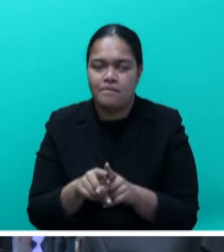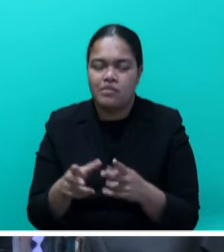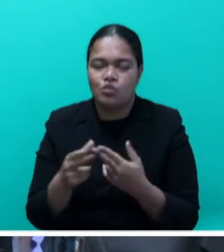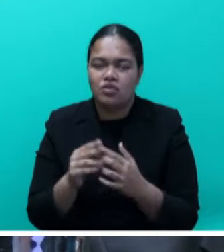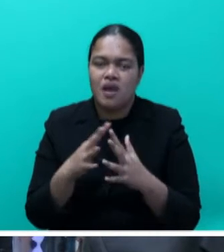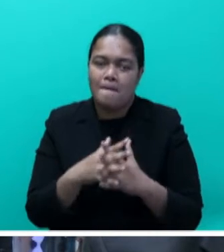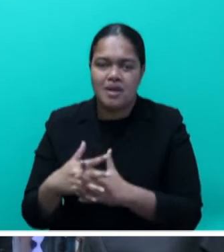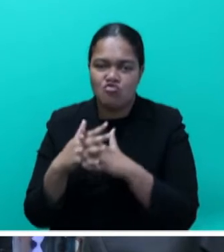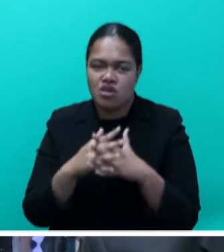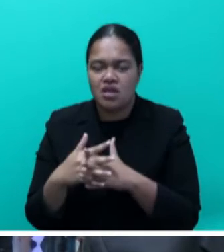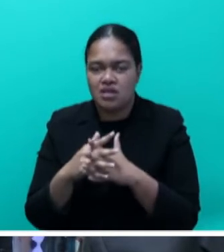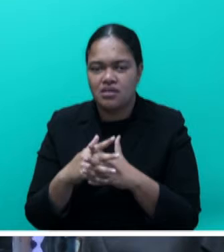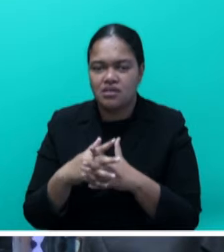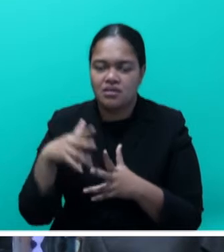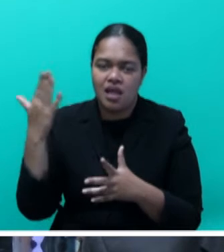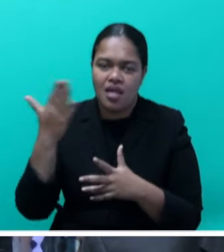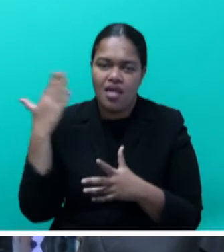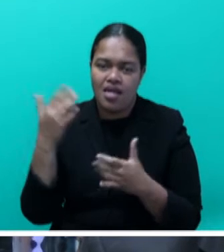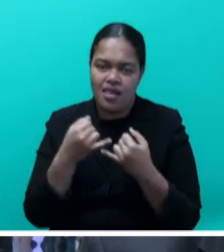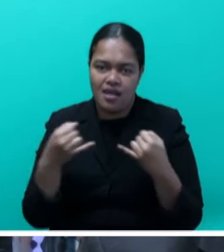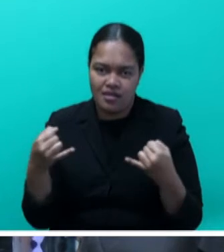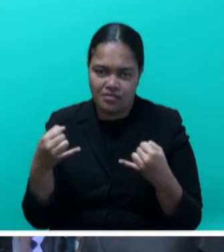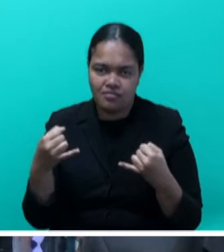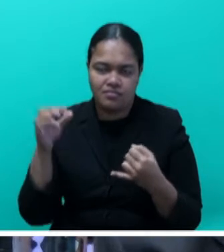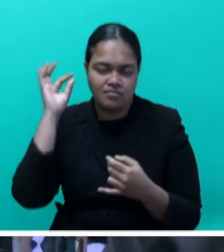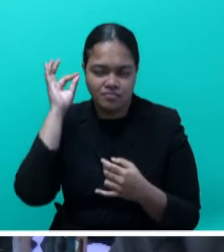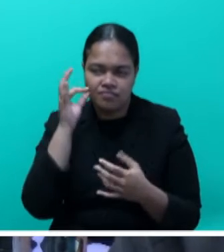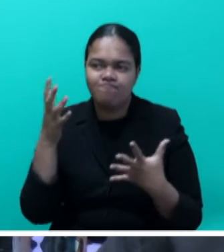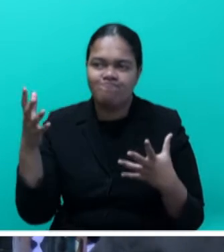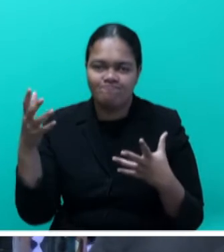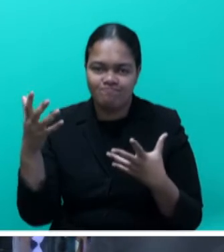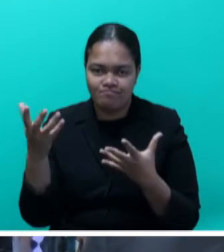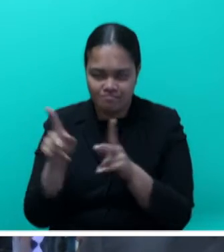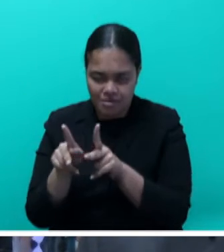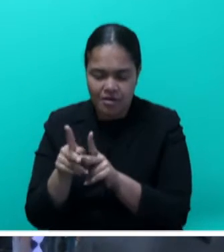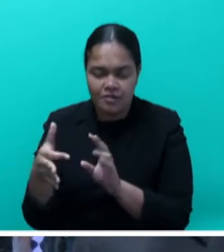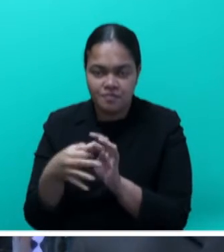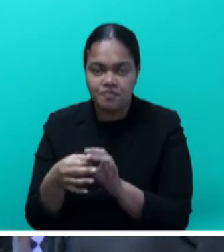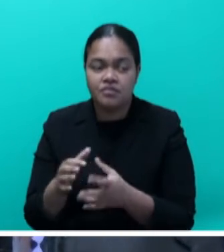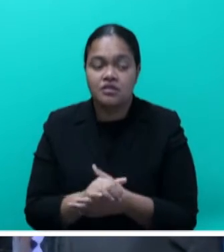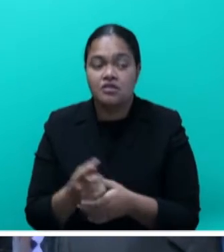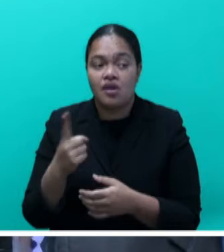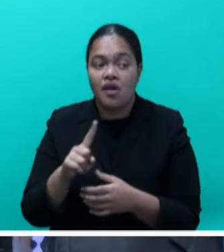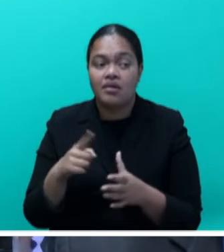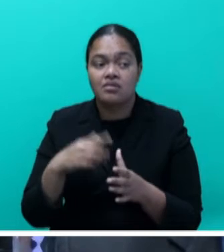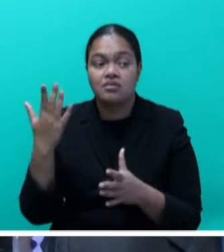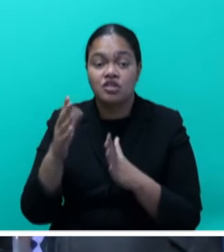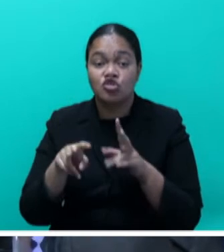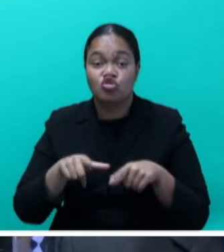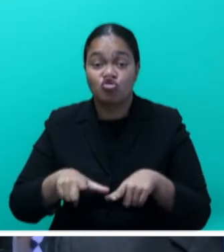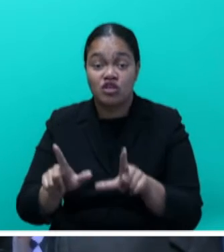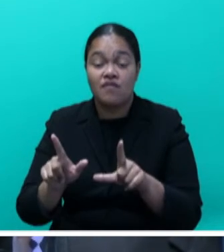Airlines. Fiji Airways is linked up with American Airlines, and the AA Advantage Travel Rewards Program,